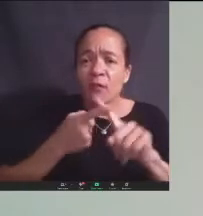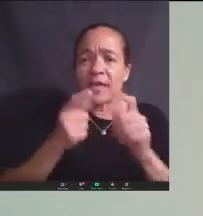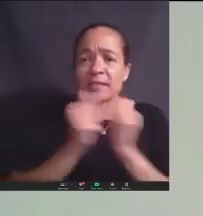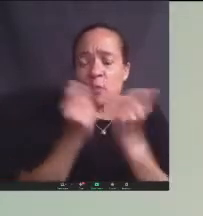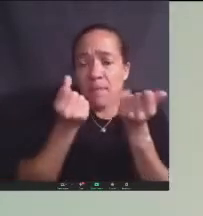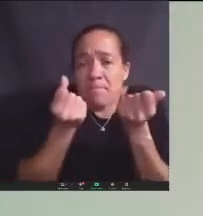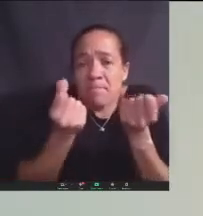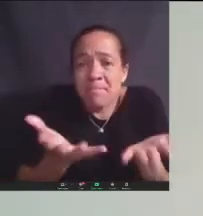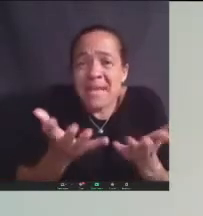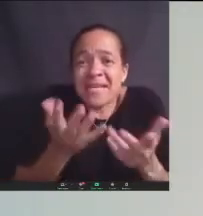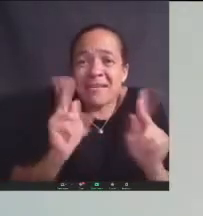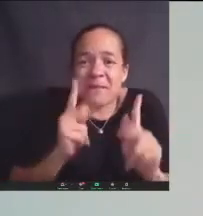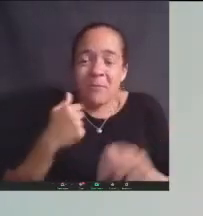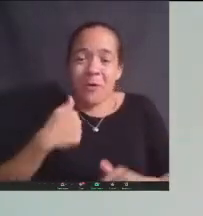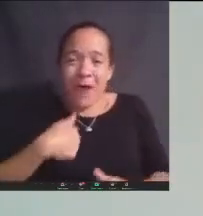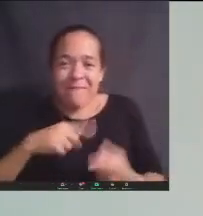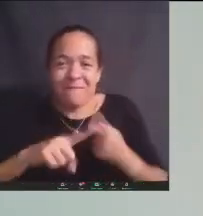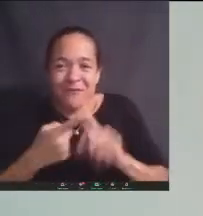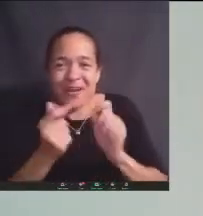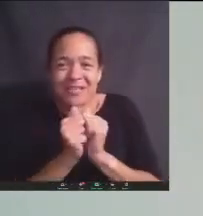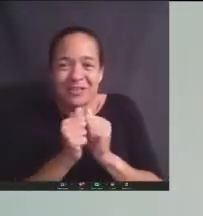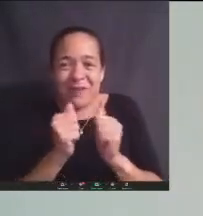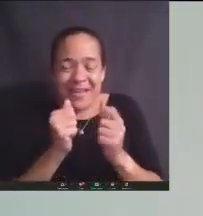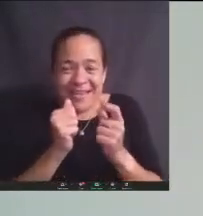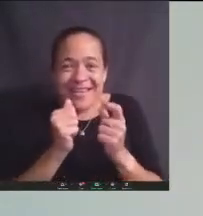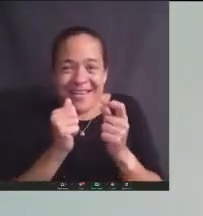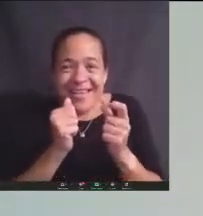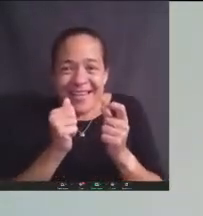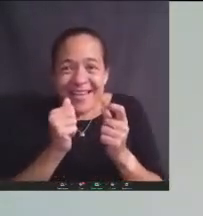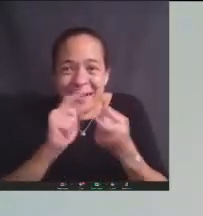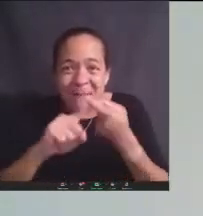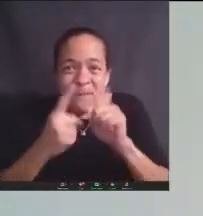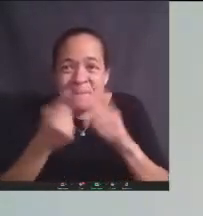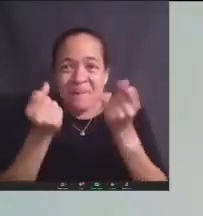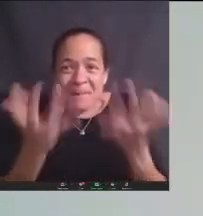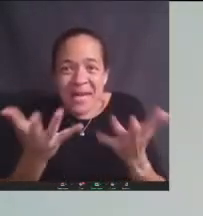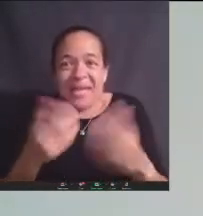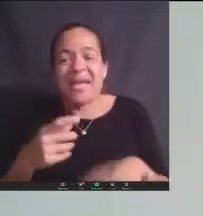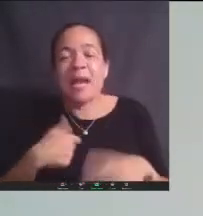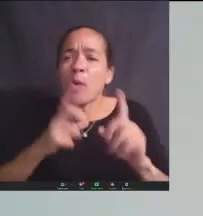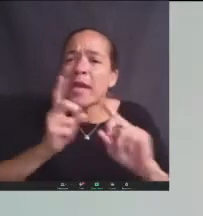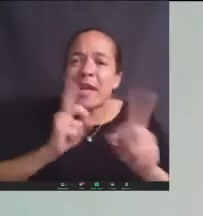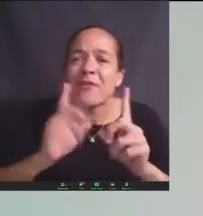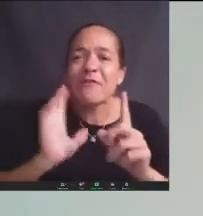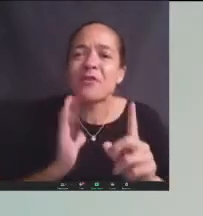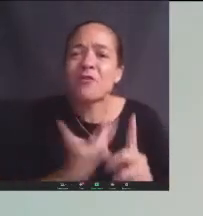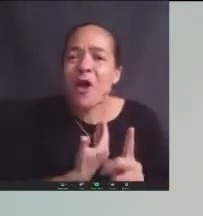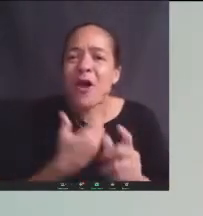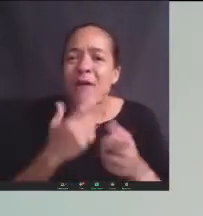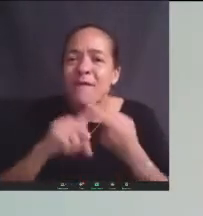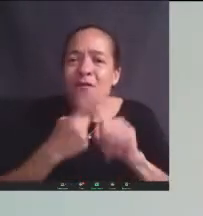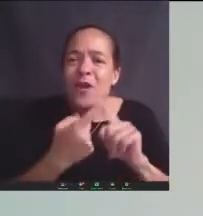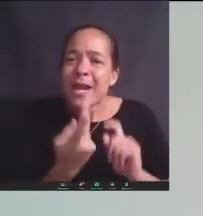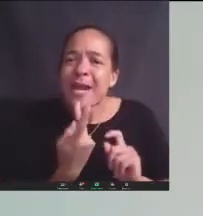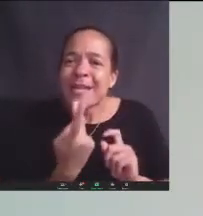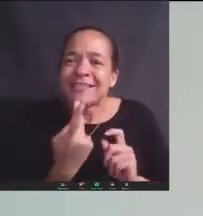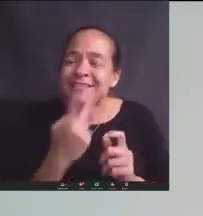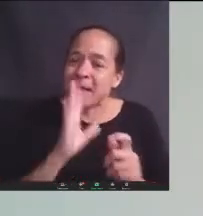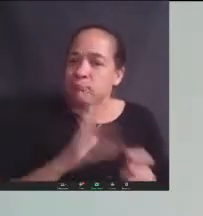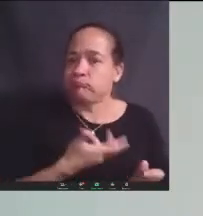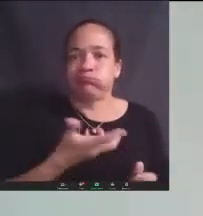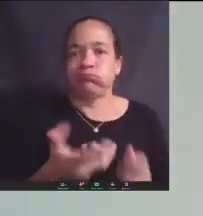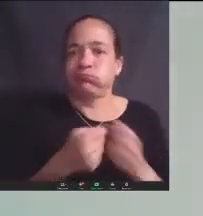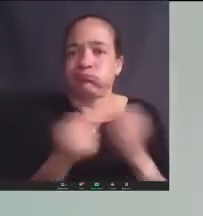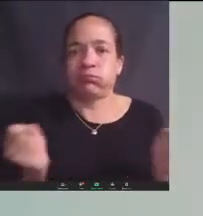and we were basically interviewing our friends, which they opened up. And, John Legend talks about what it meant for his grandmother to die and